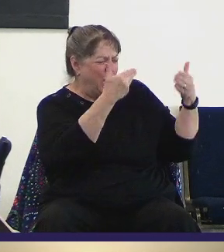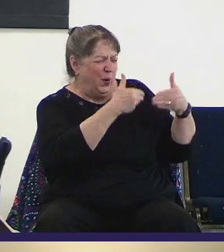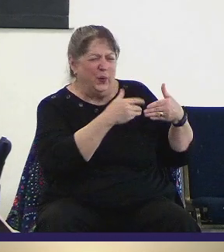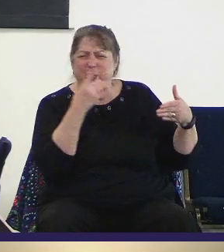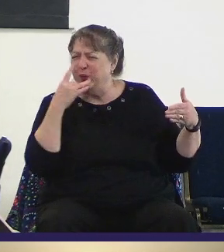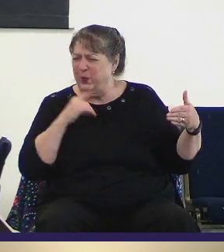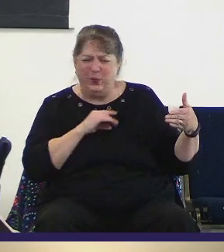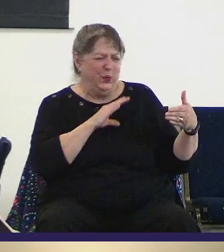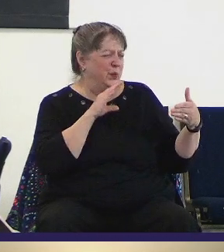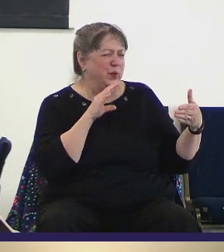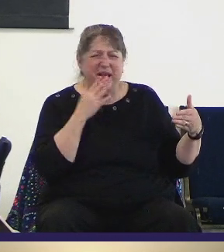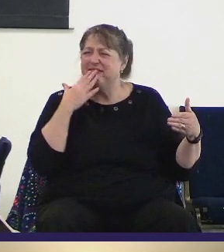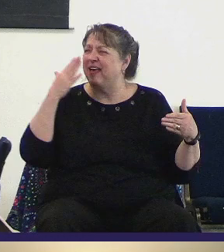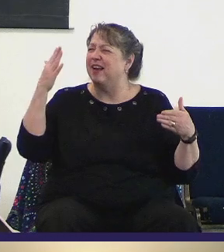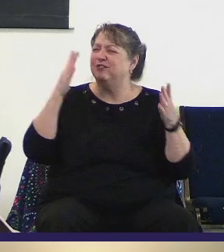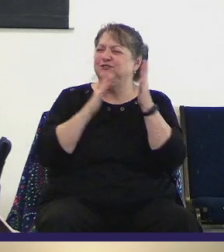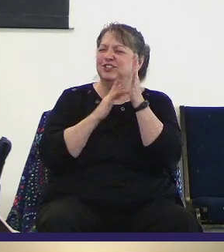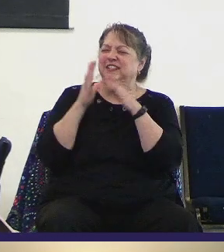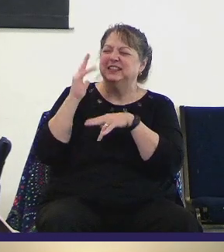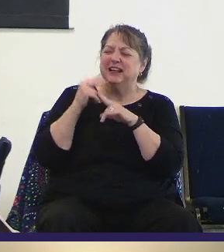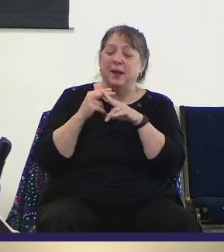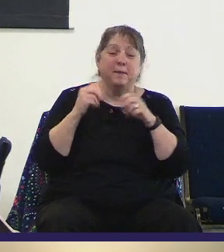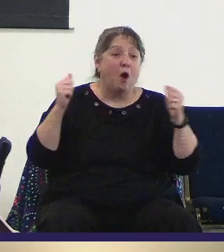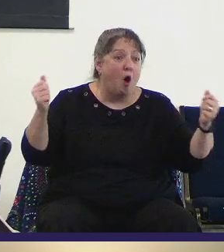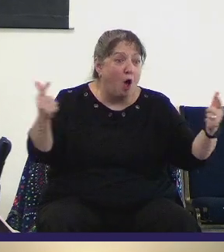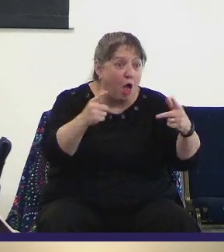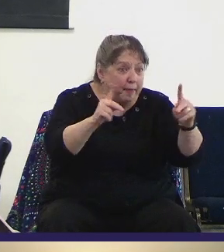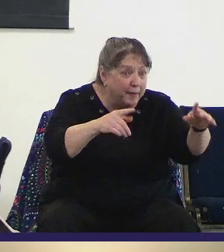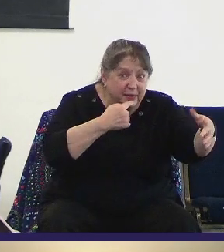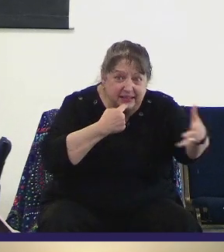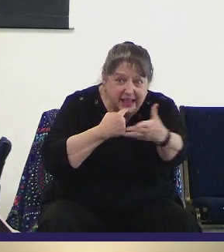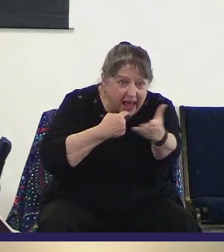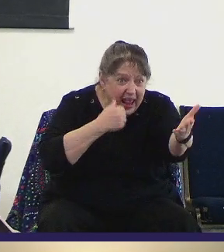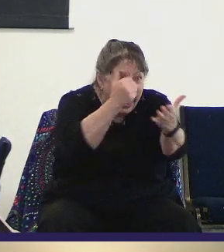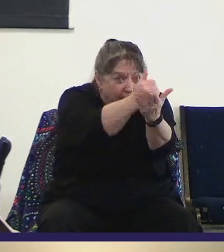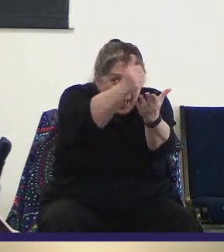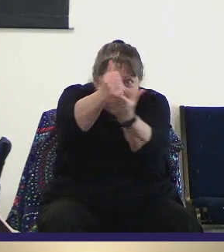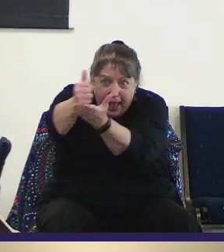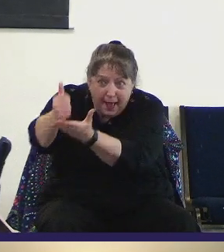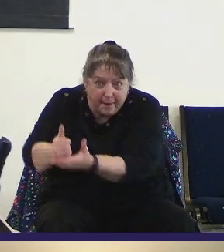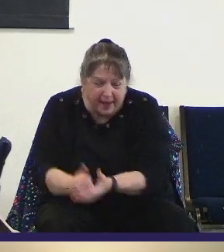your love and grace. In Jesus' name, and all the people together say, amen. Thank you.